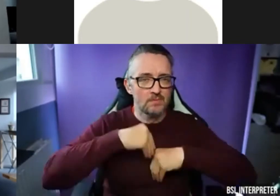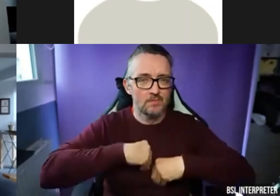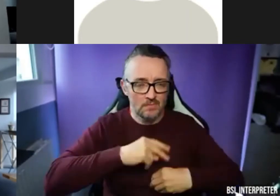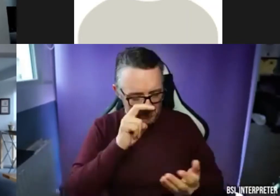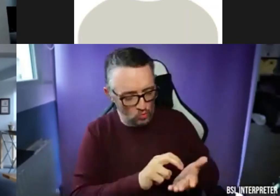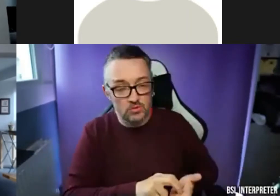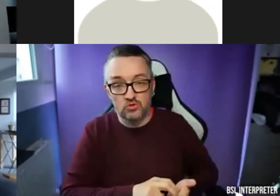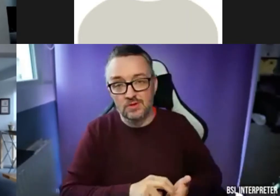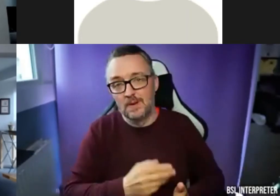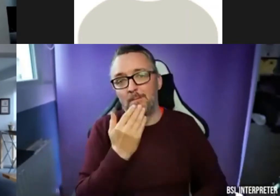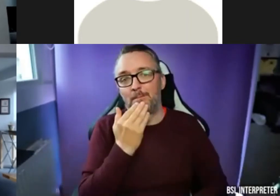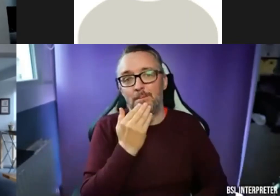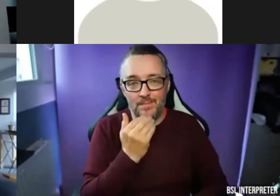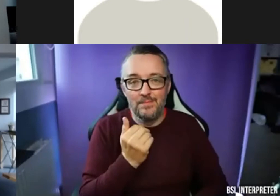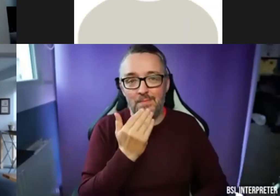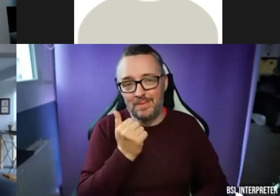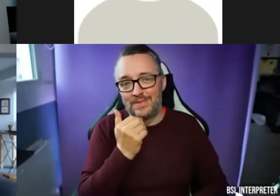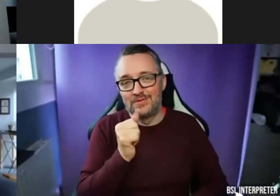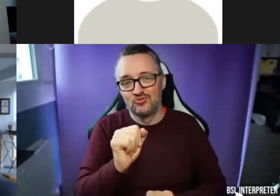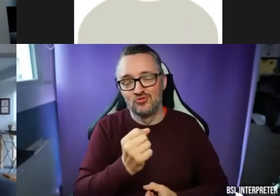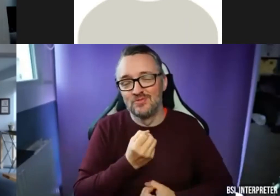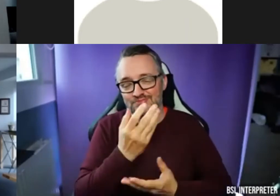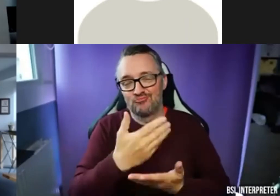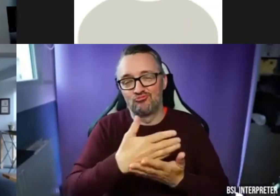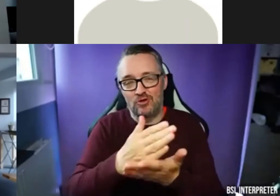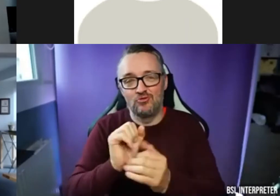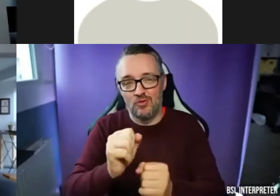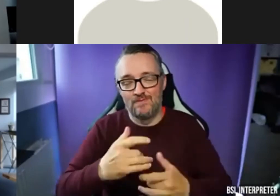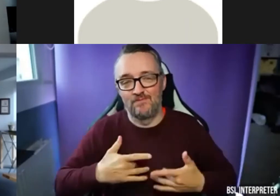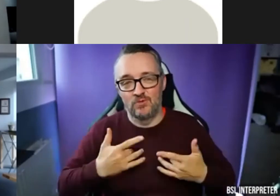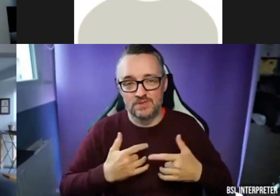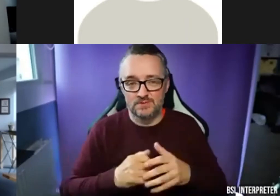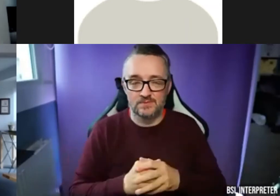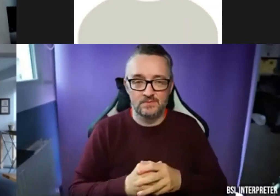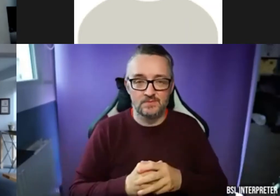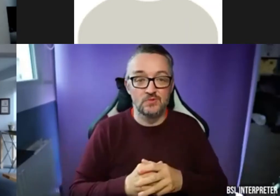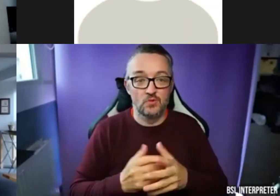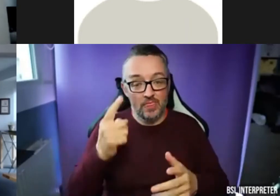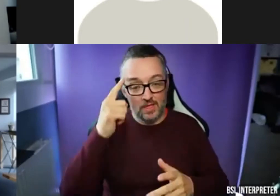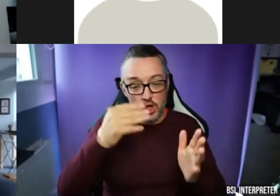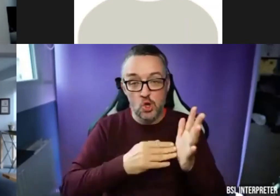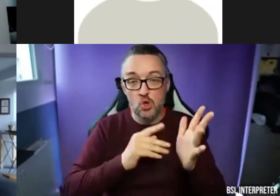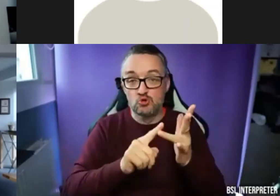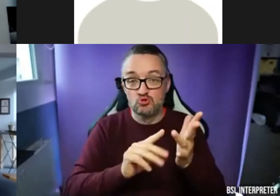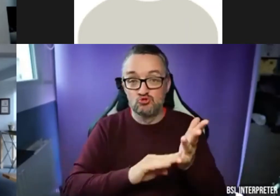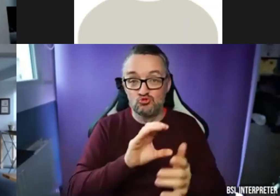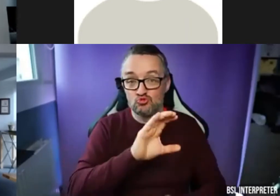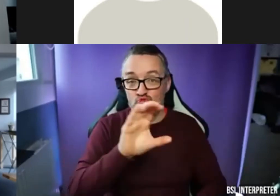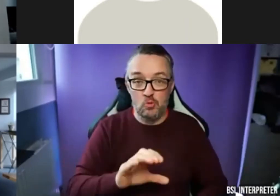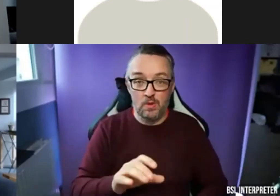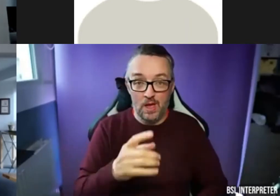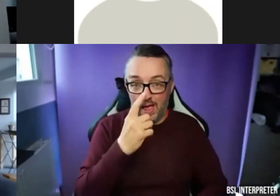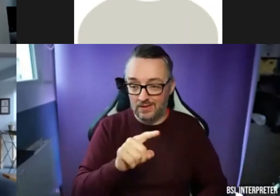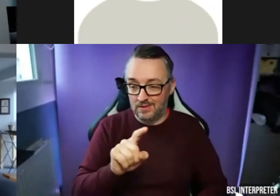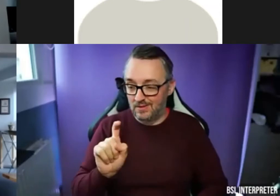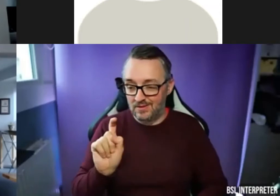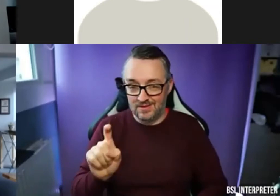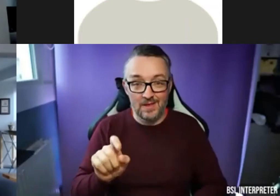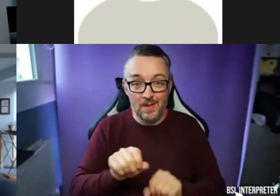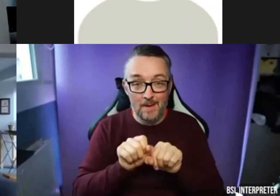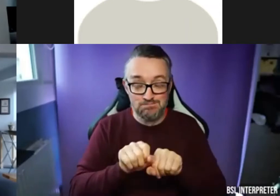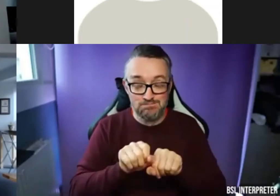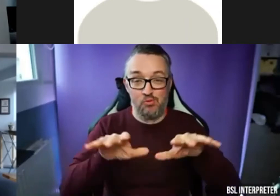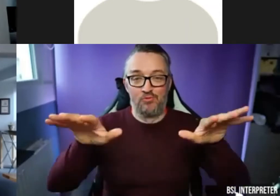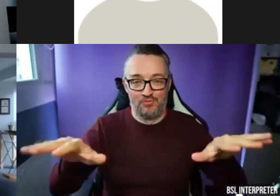take the opportunity to have your say. So I think by the magic of Zoom, Ali will wake us all into